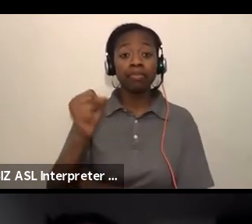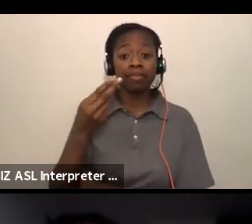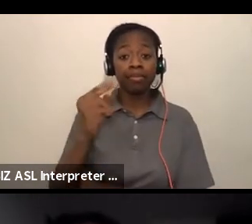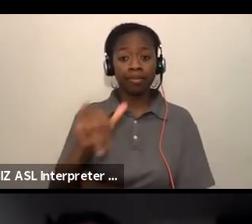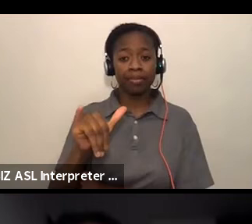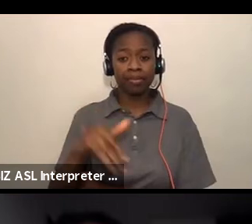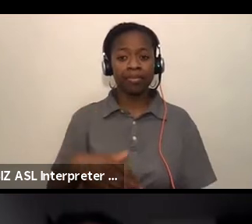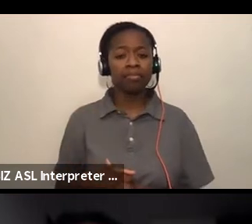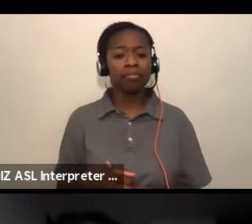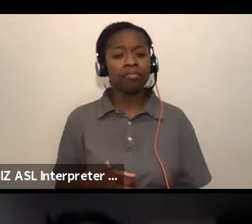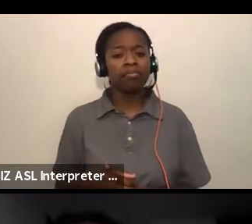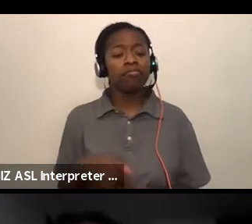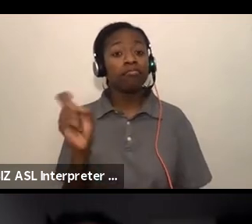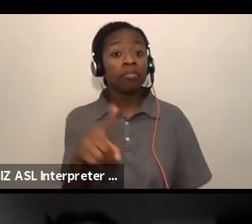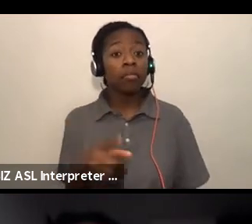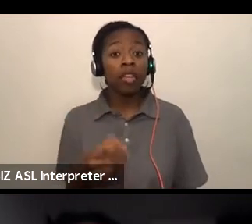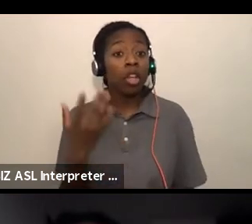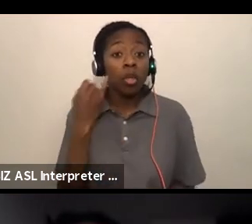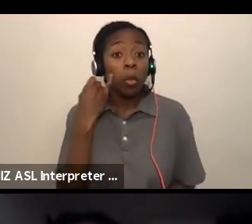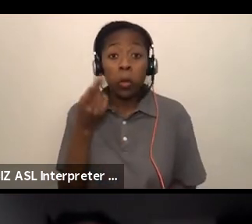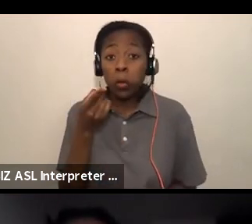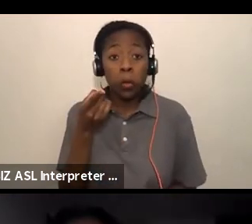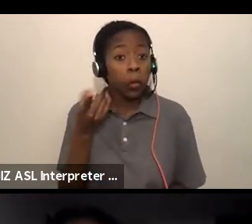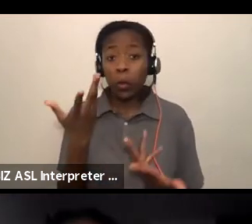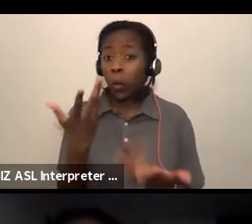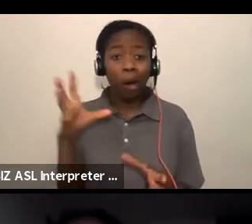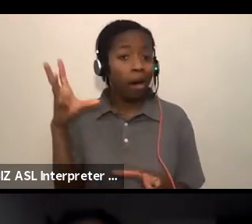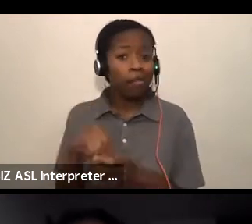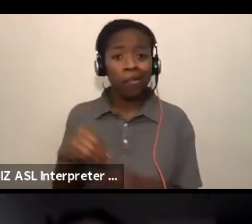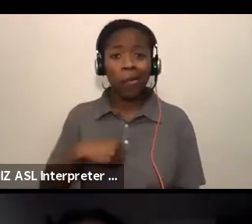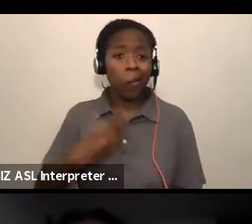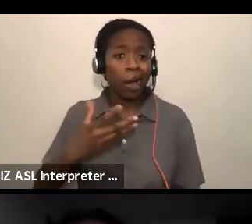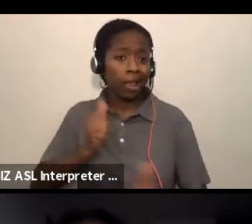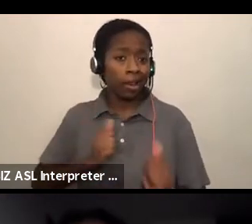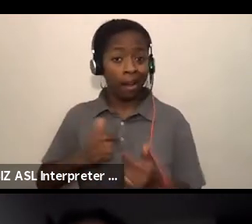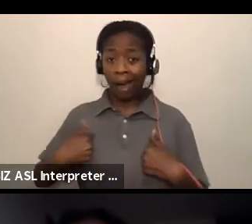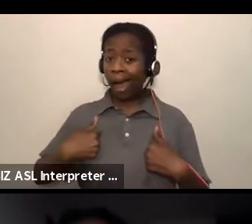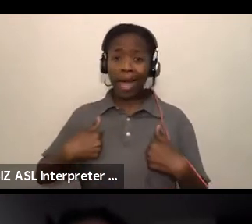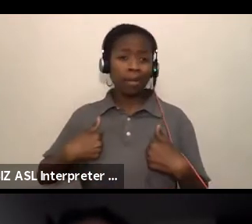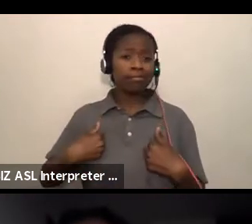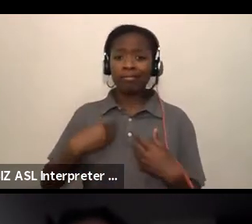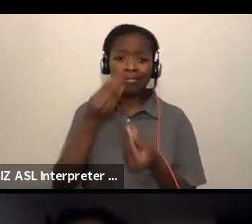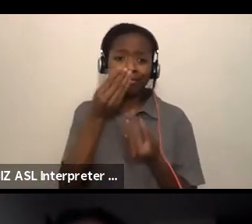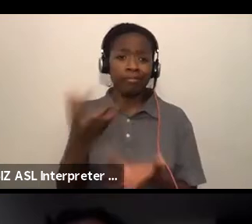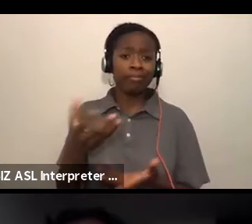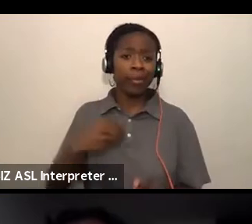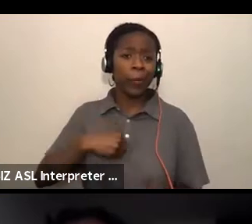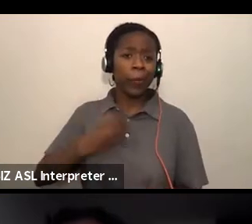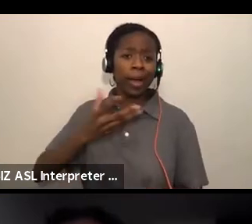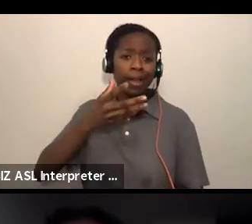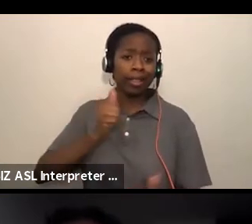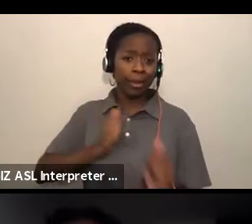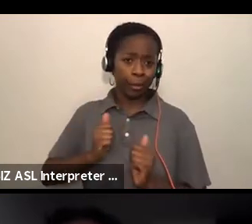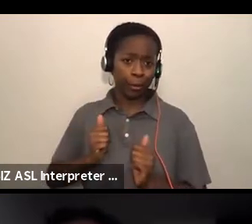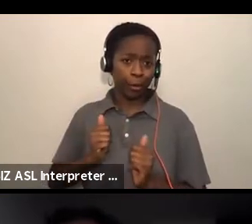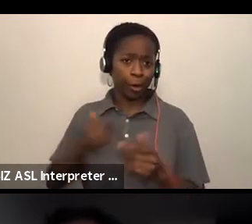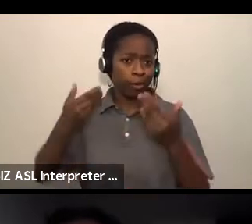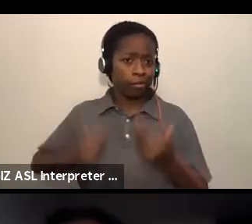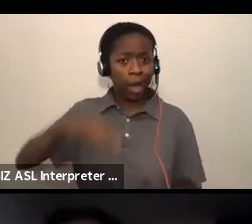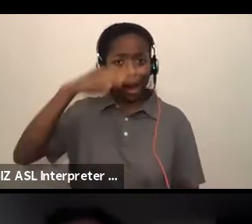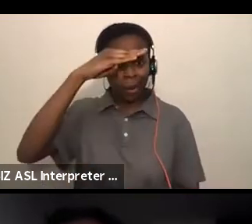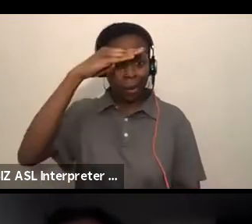What if you don't want to be a part of white theater? Because I have no interest in being a part of white theater as a Black woman,